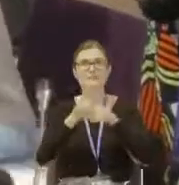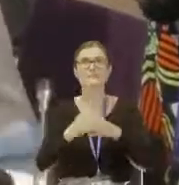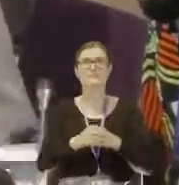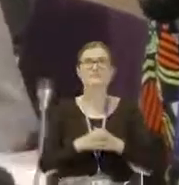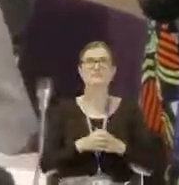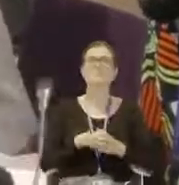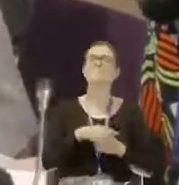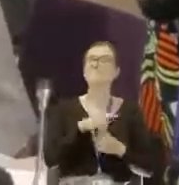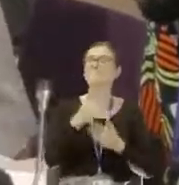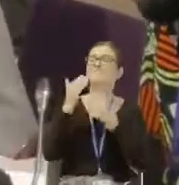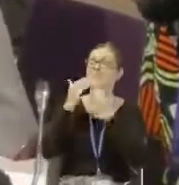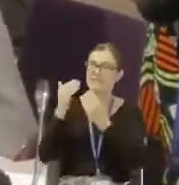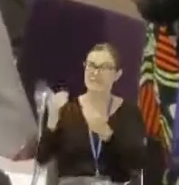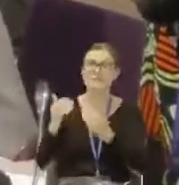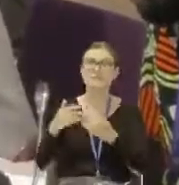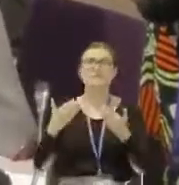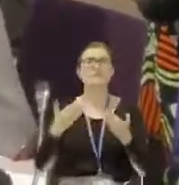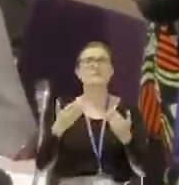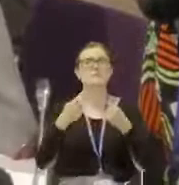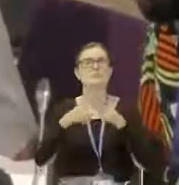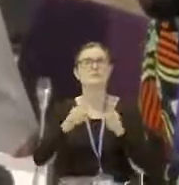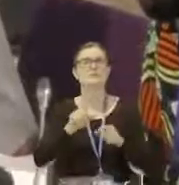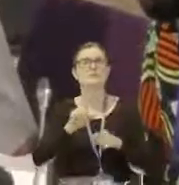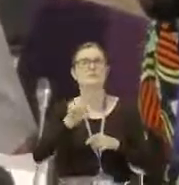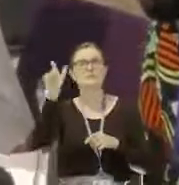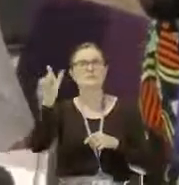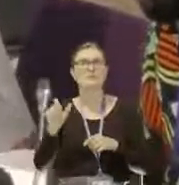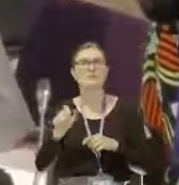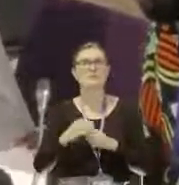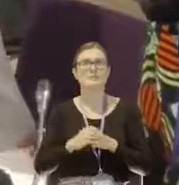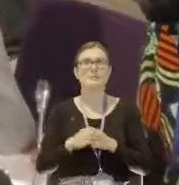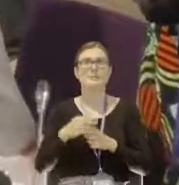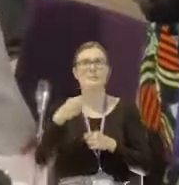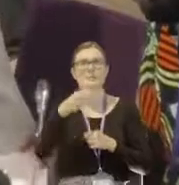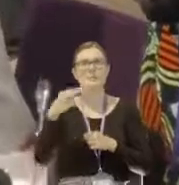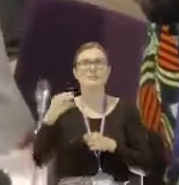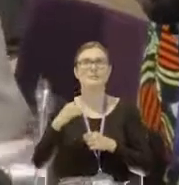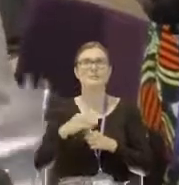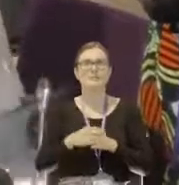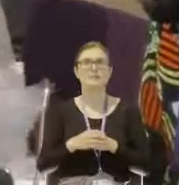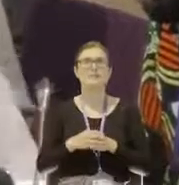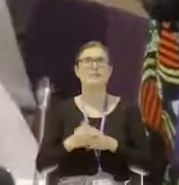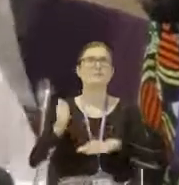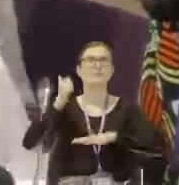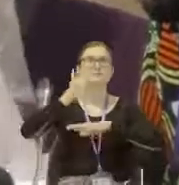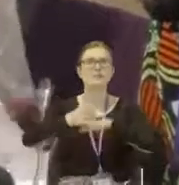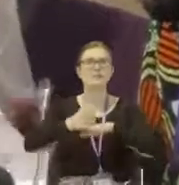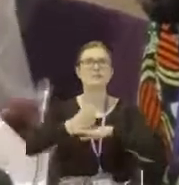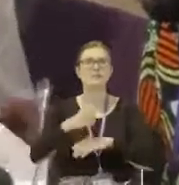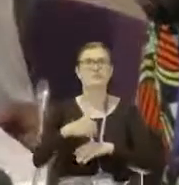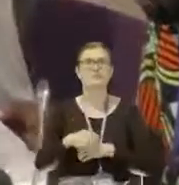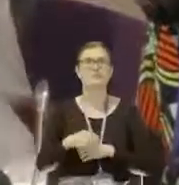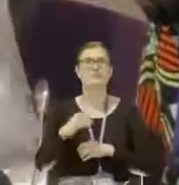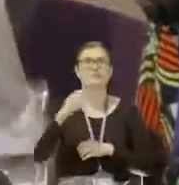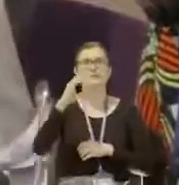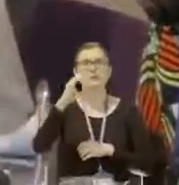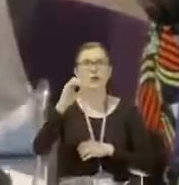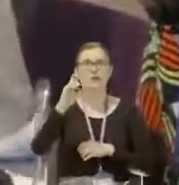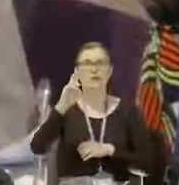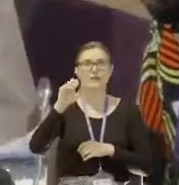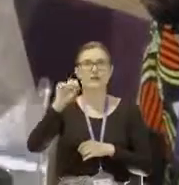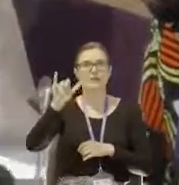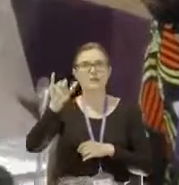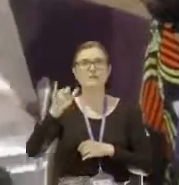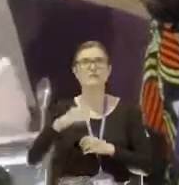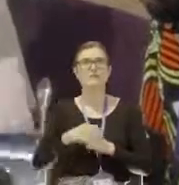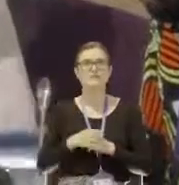ICLEI Africa, our sister organization and founding member of the Global Task Force. This second segment is